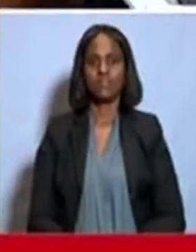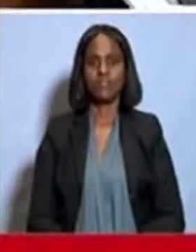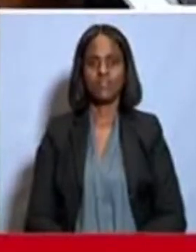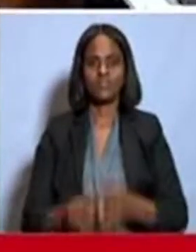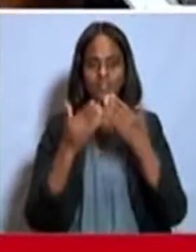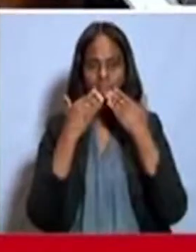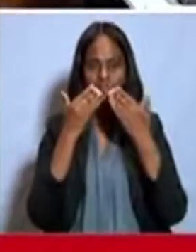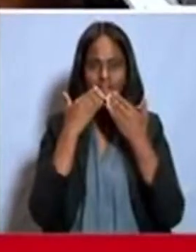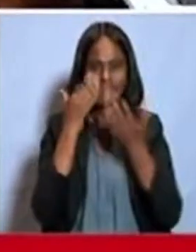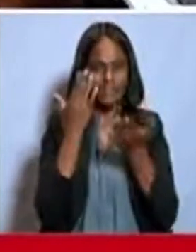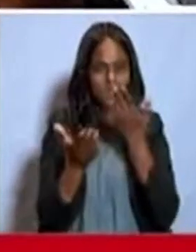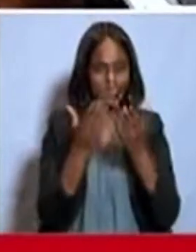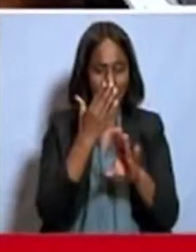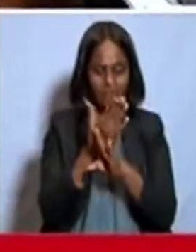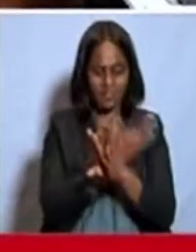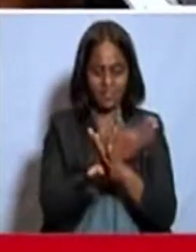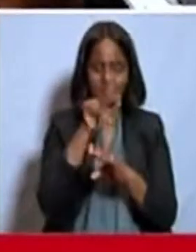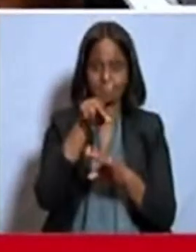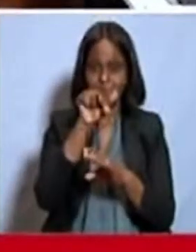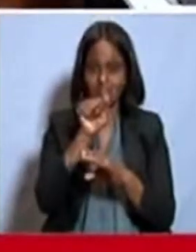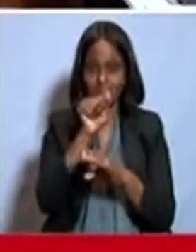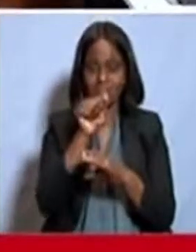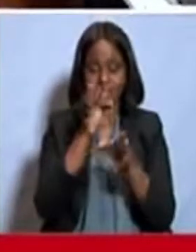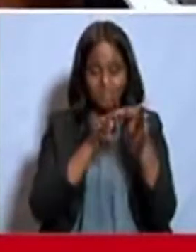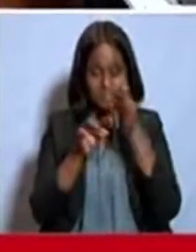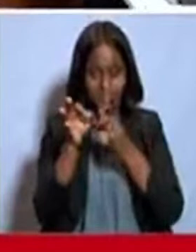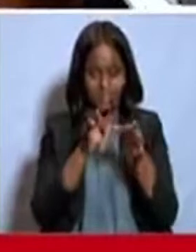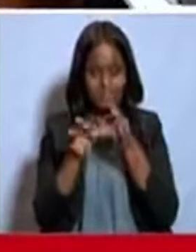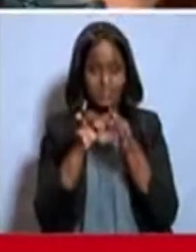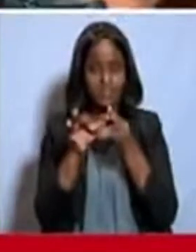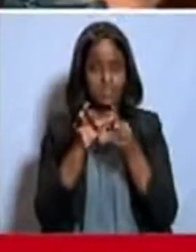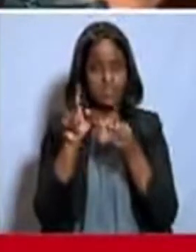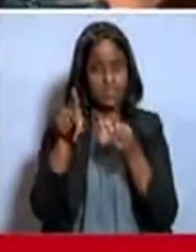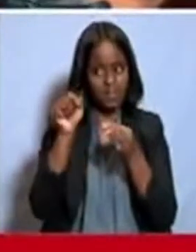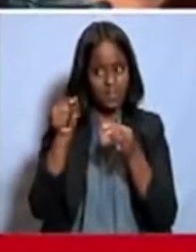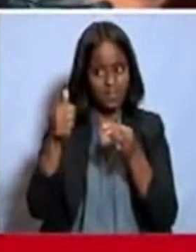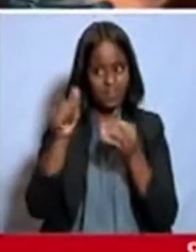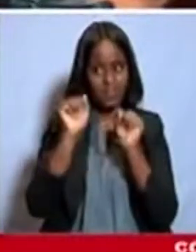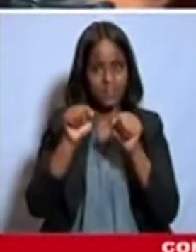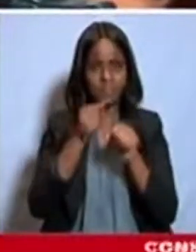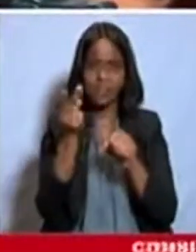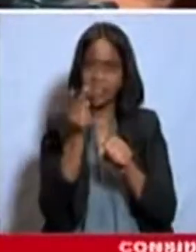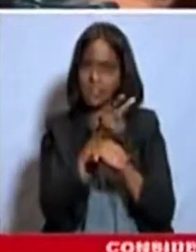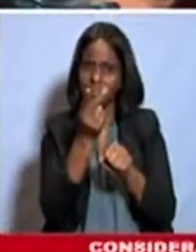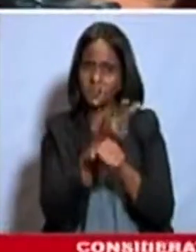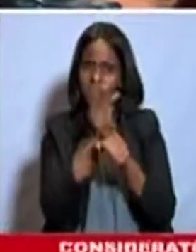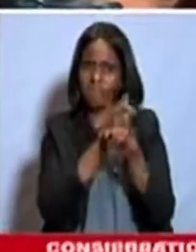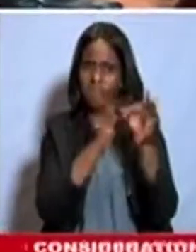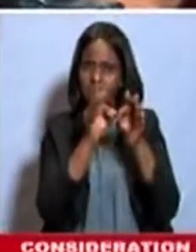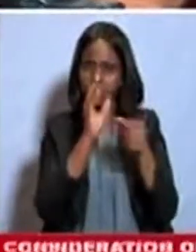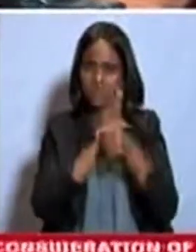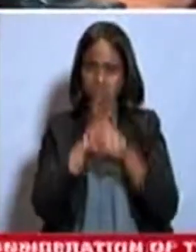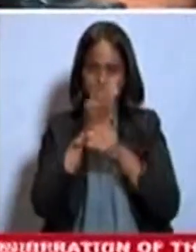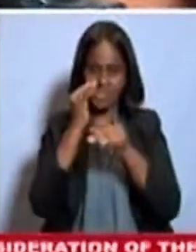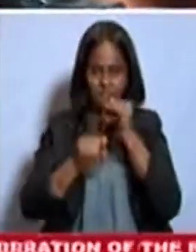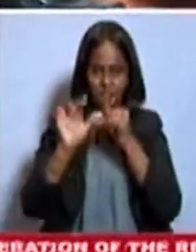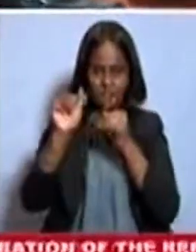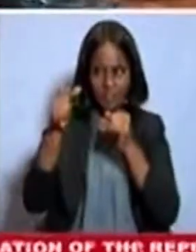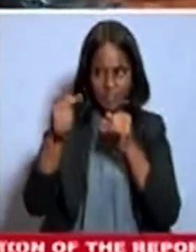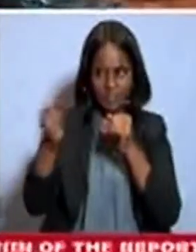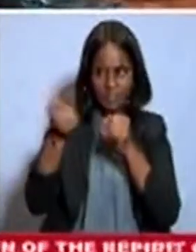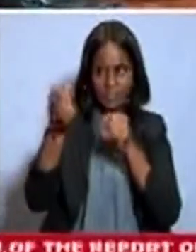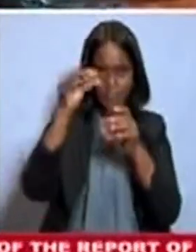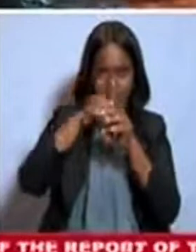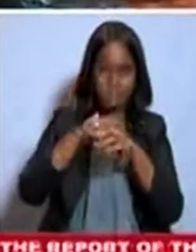Thank you. Maybe before PS comes in, no, PS, you can proceed on those two issues. Then Auditor General, you come on